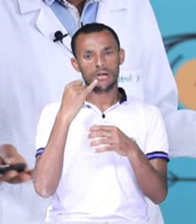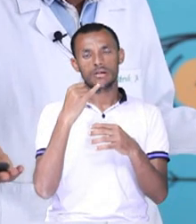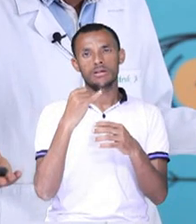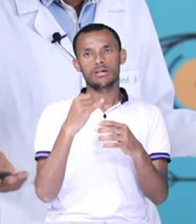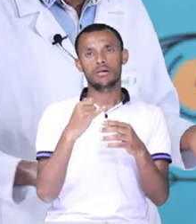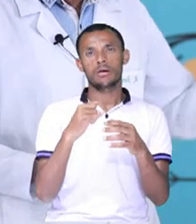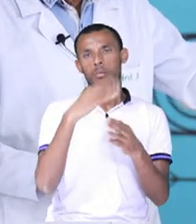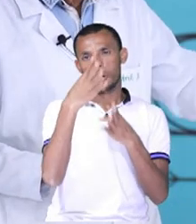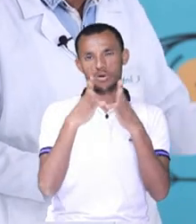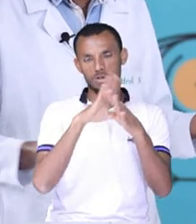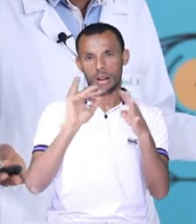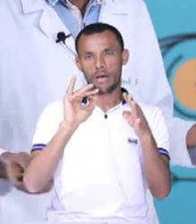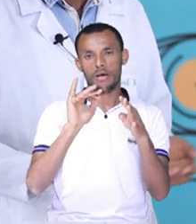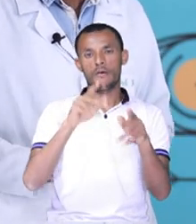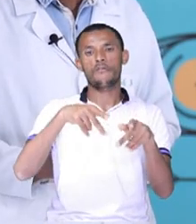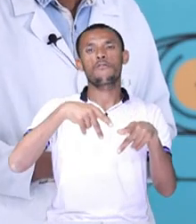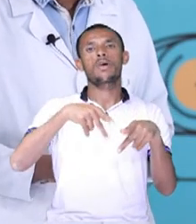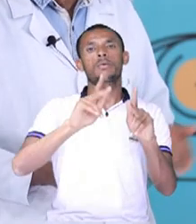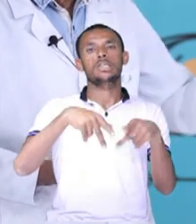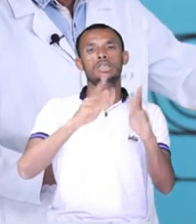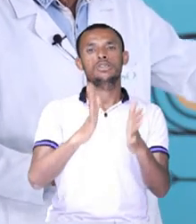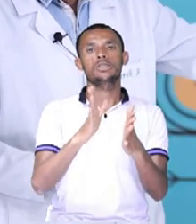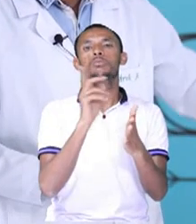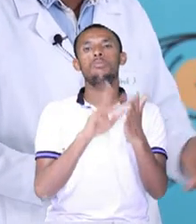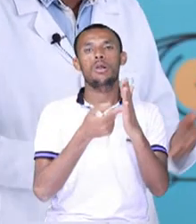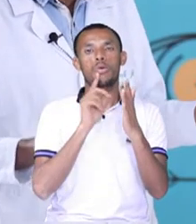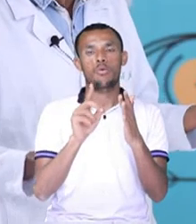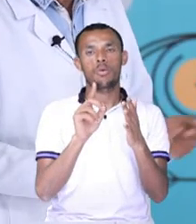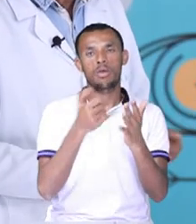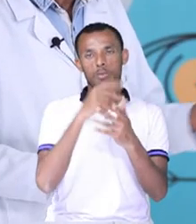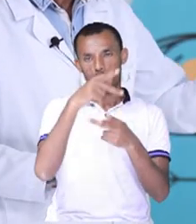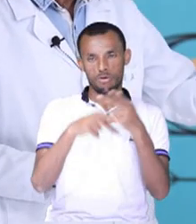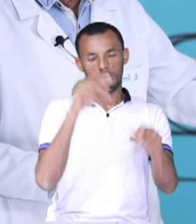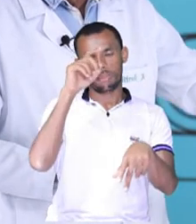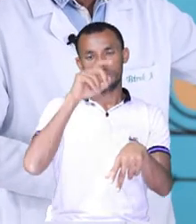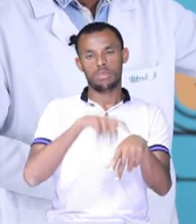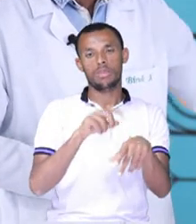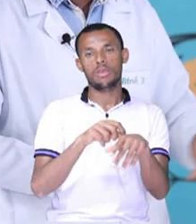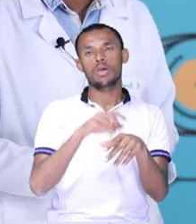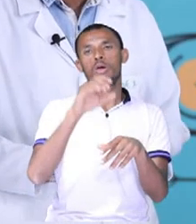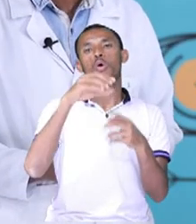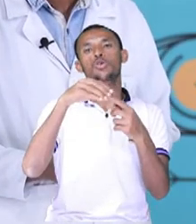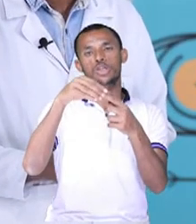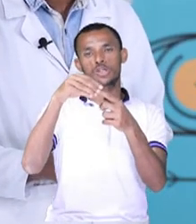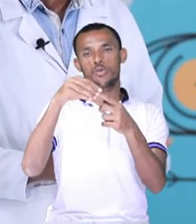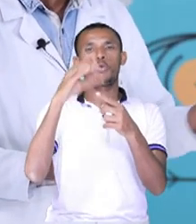Fermentation, you know, in biology again, what I mean by fermentation means fermentation process, it takes time. Oxidation of